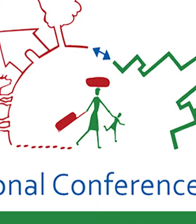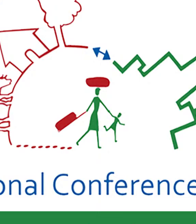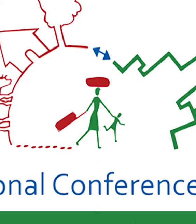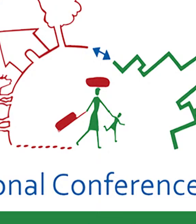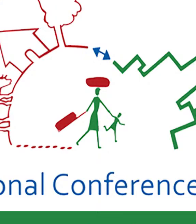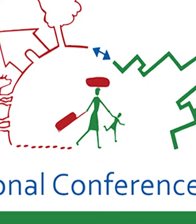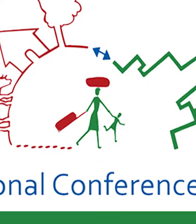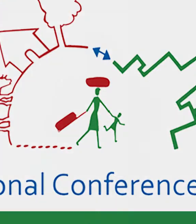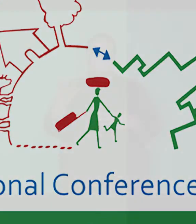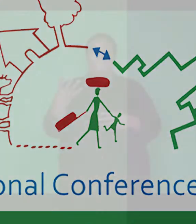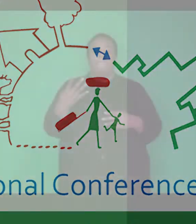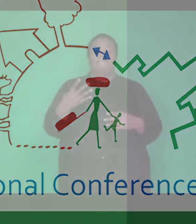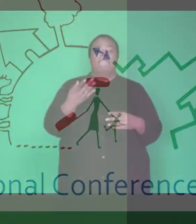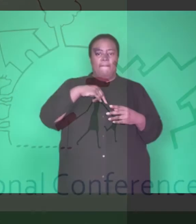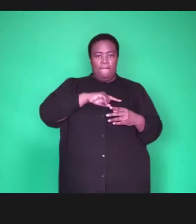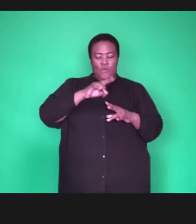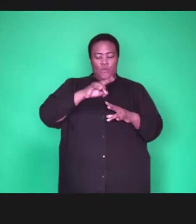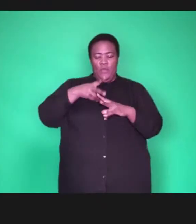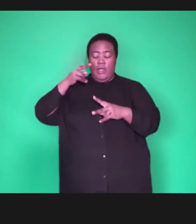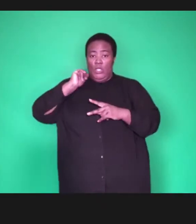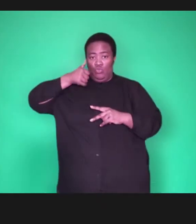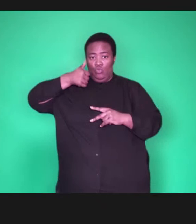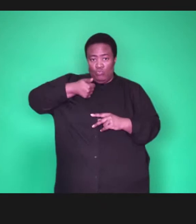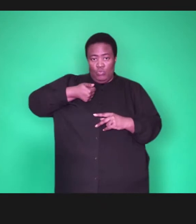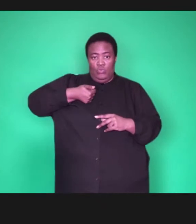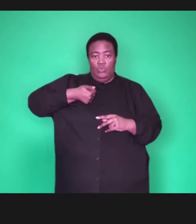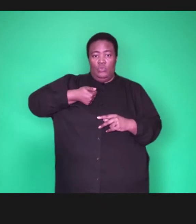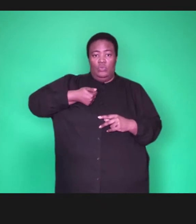as we finalize tomorrow,